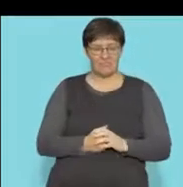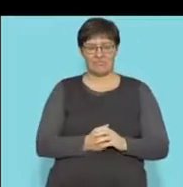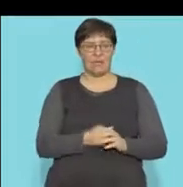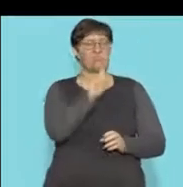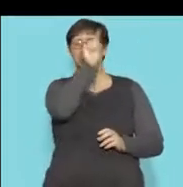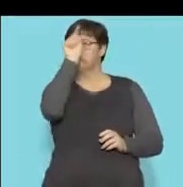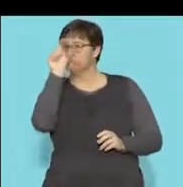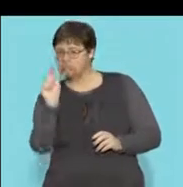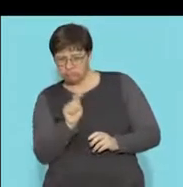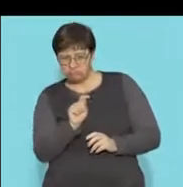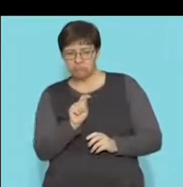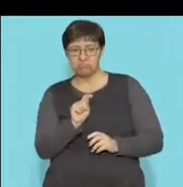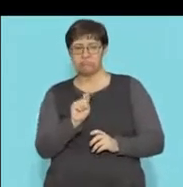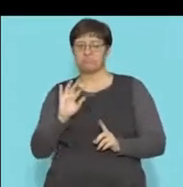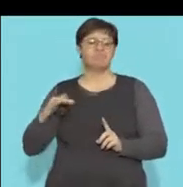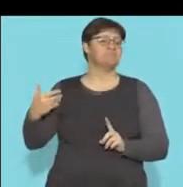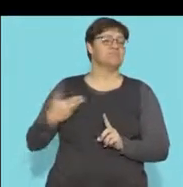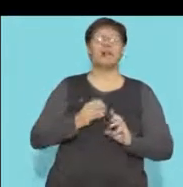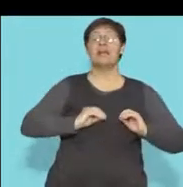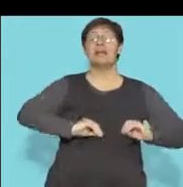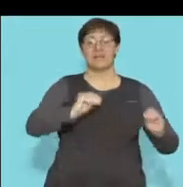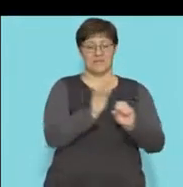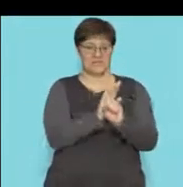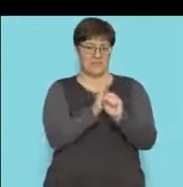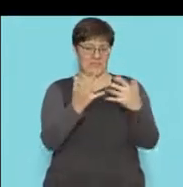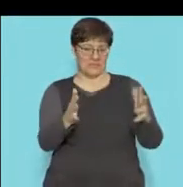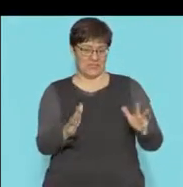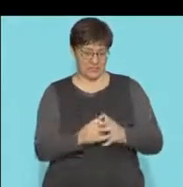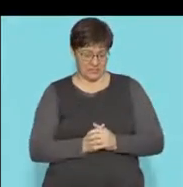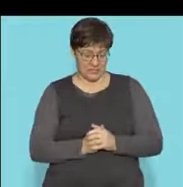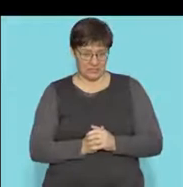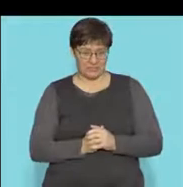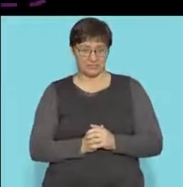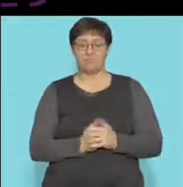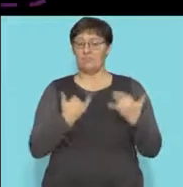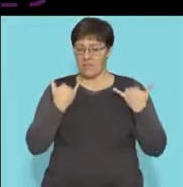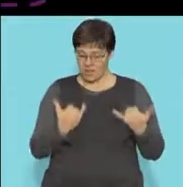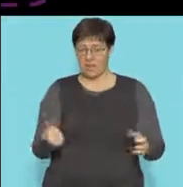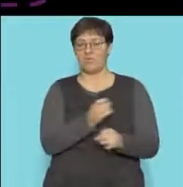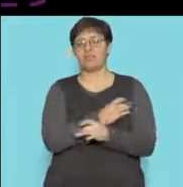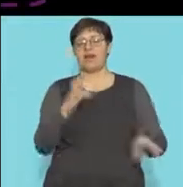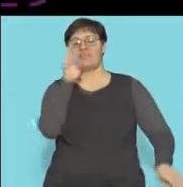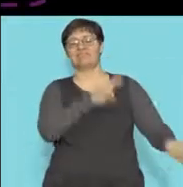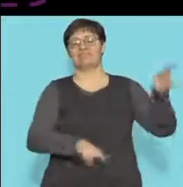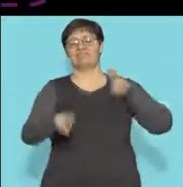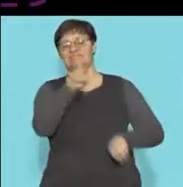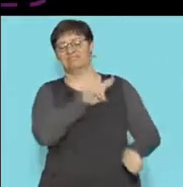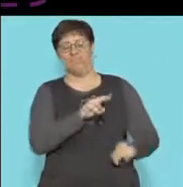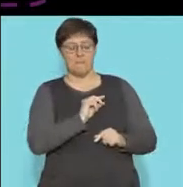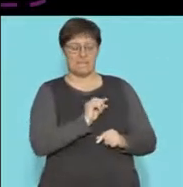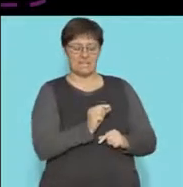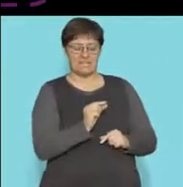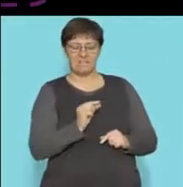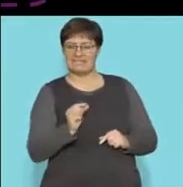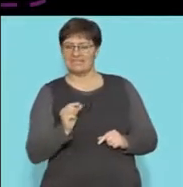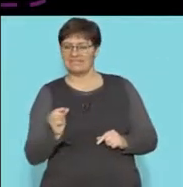covered all of these topics over the last number of lessons, and we're going to start revising in